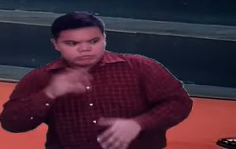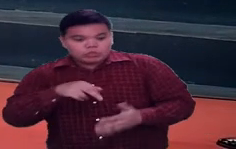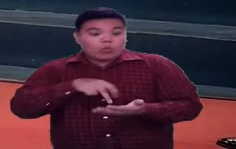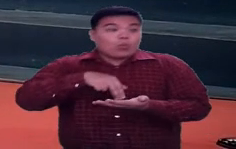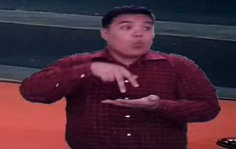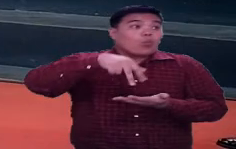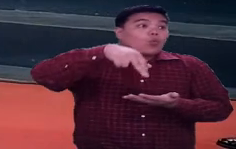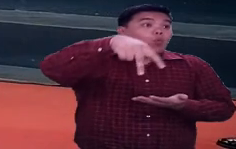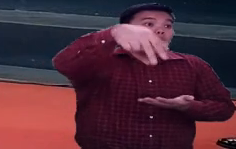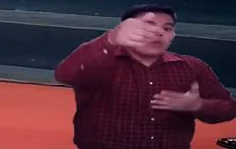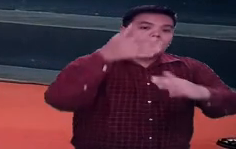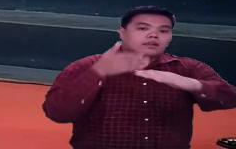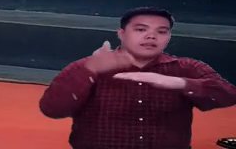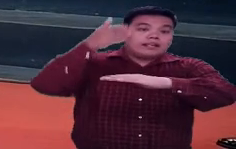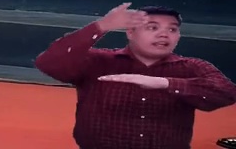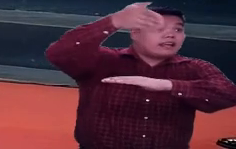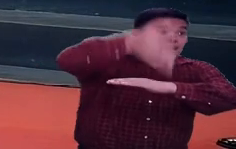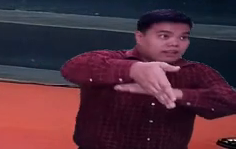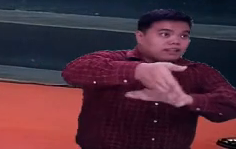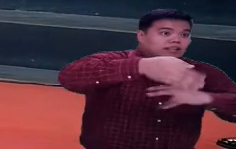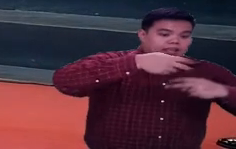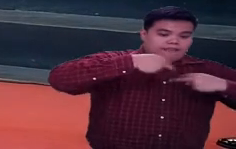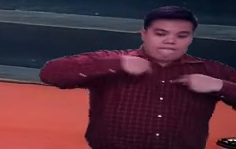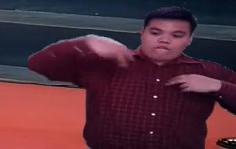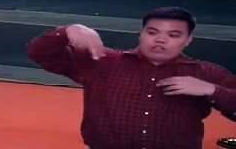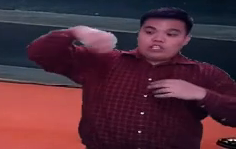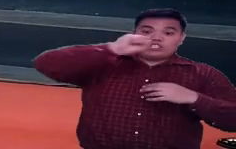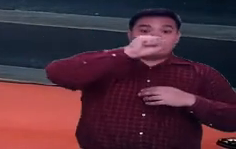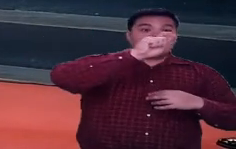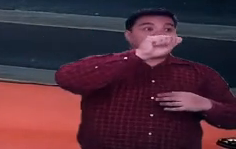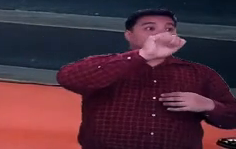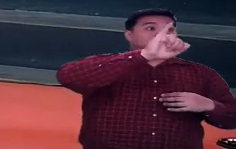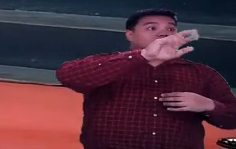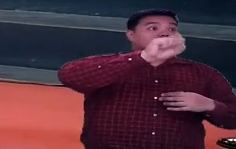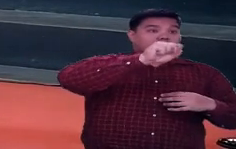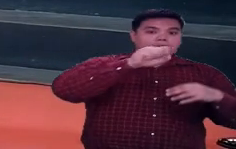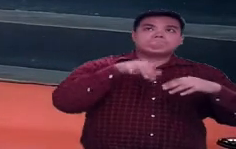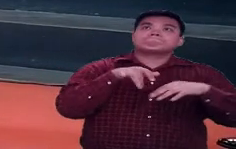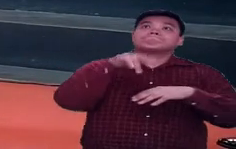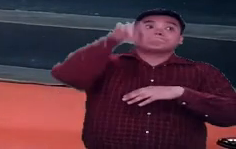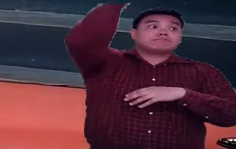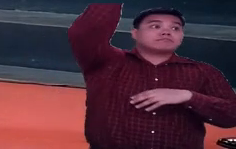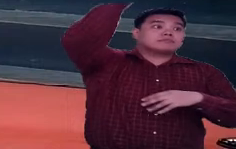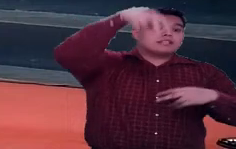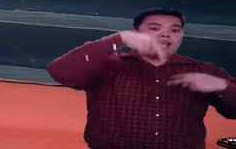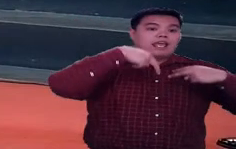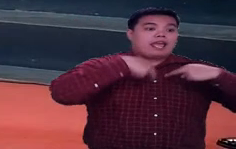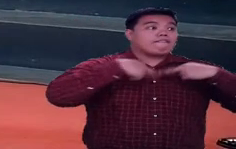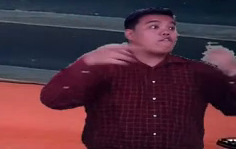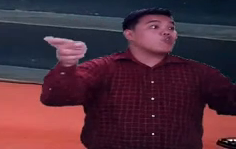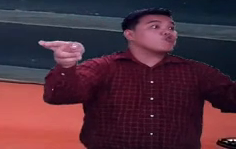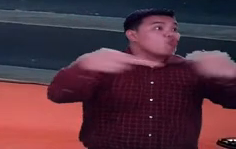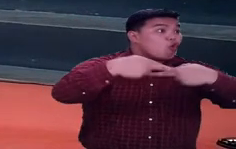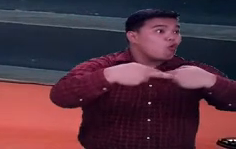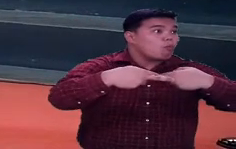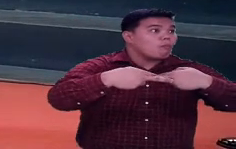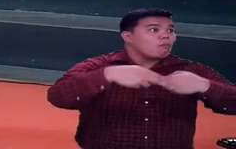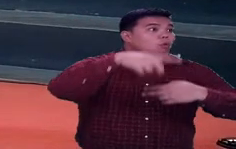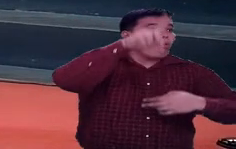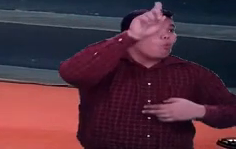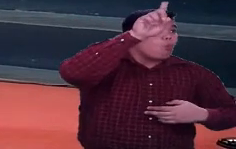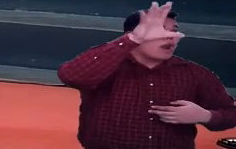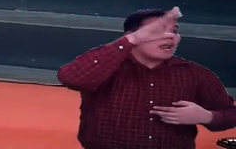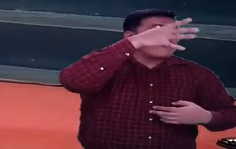street, down through the alleyways, and up some stairs, and inside of this room were 150